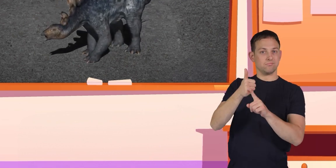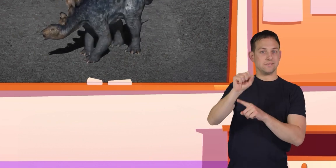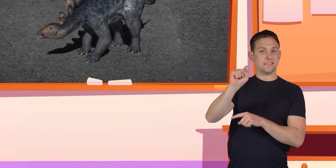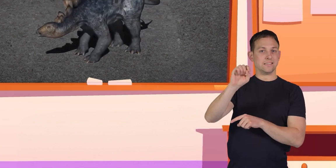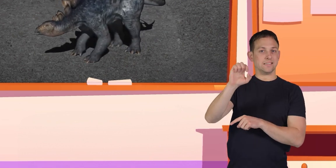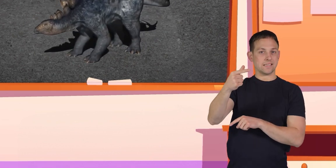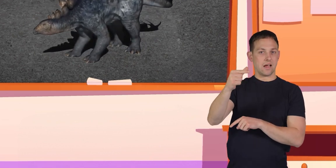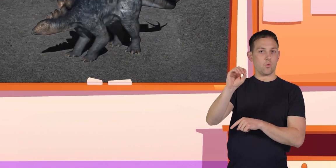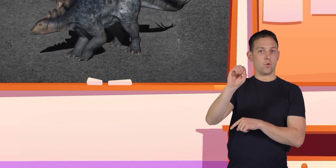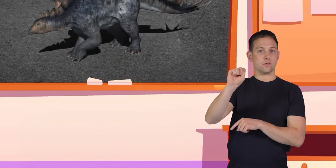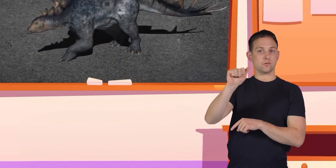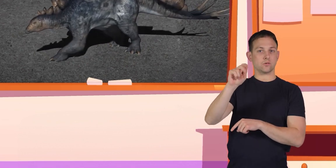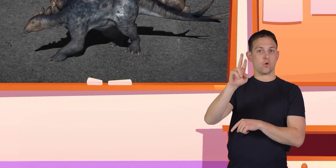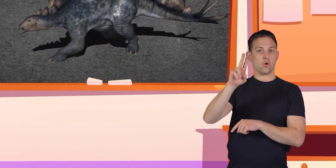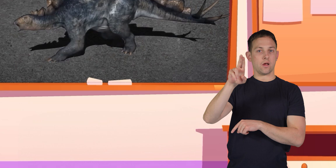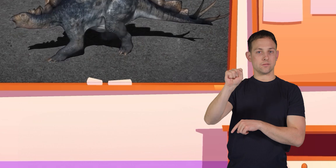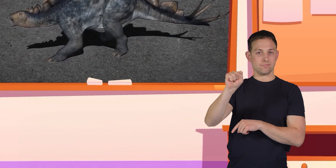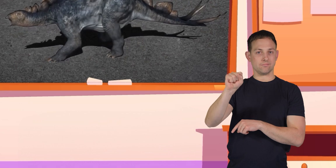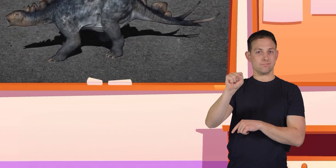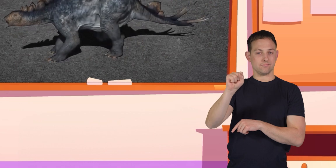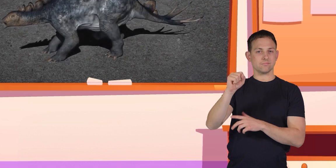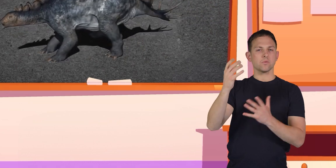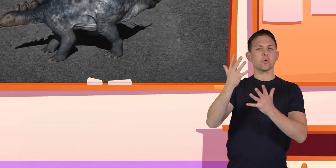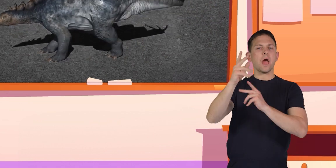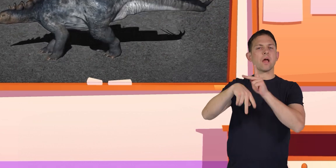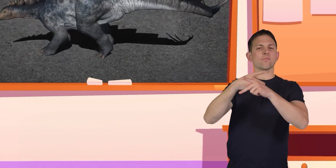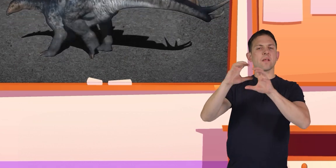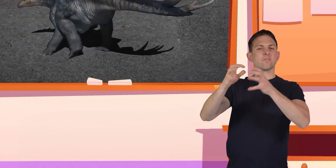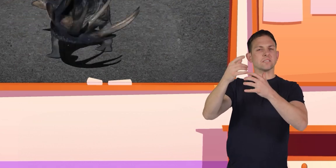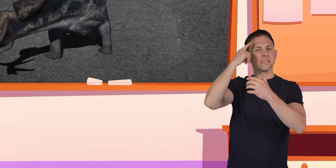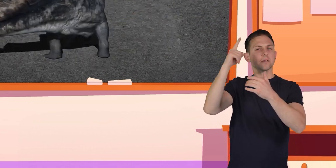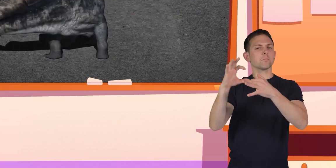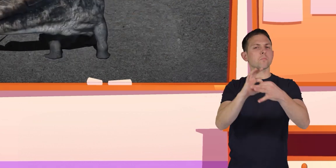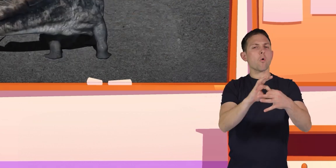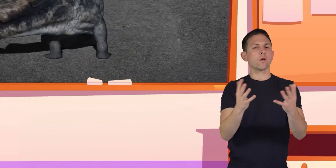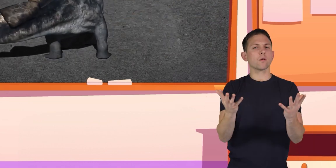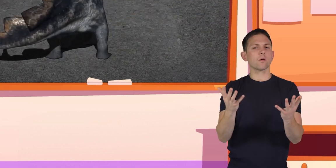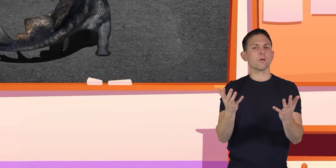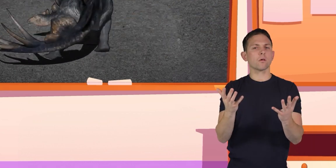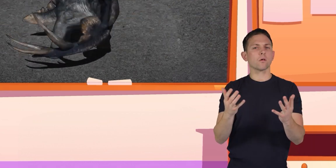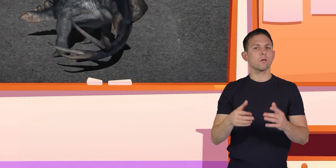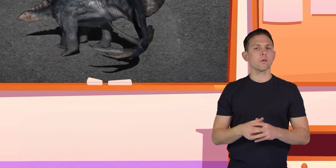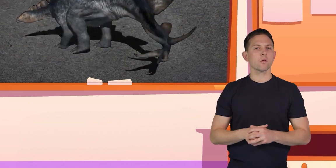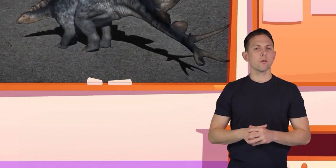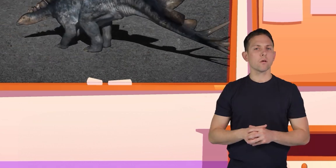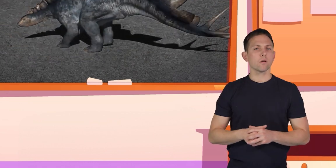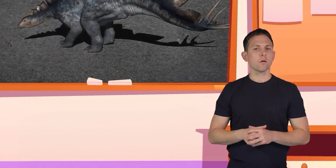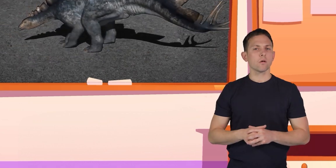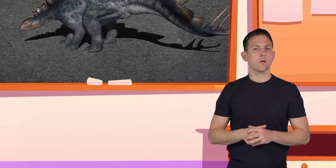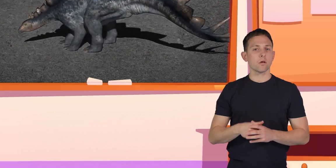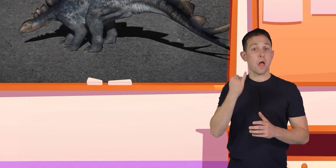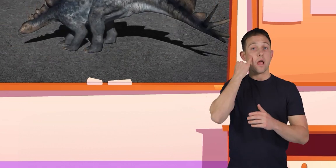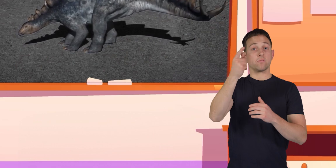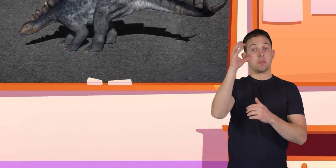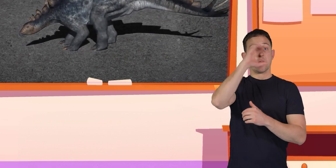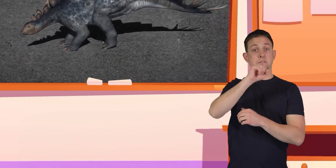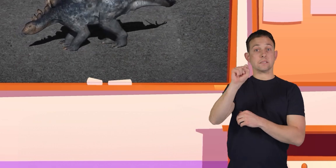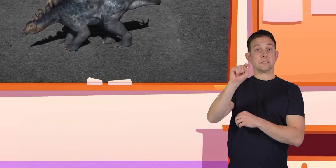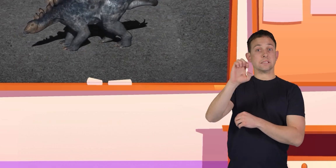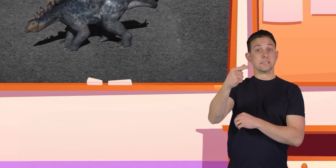is a Stegosaurus. What classification do you think it belongs to? If you